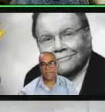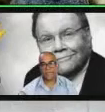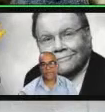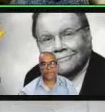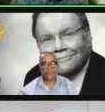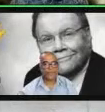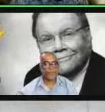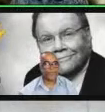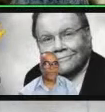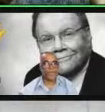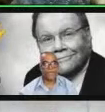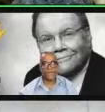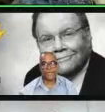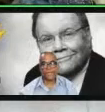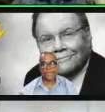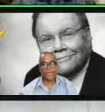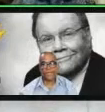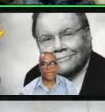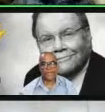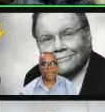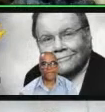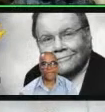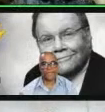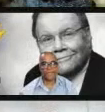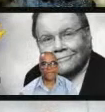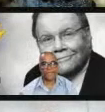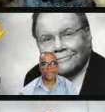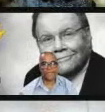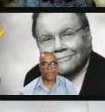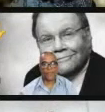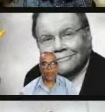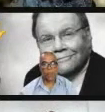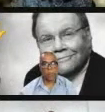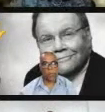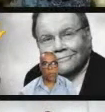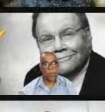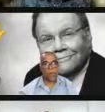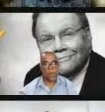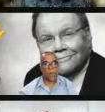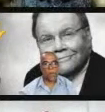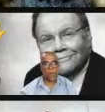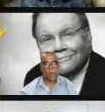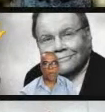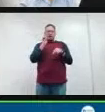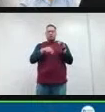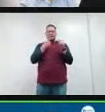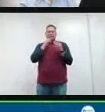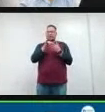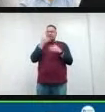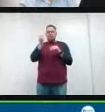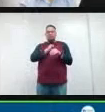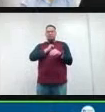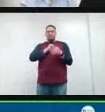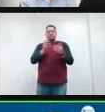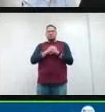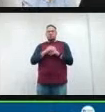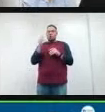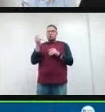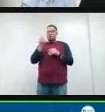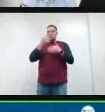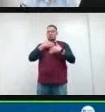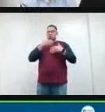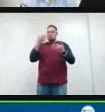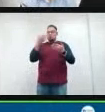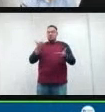And that's about it. Thank you. Thanks, Marty. I can say better myself. Yeah, you're always welcome. So